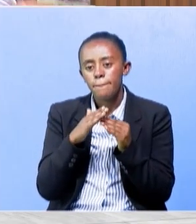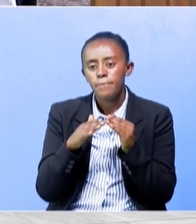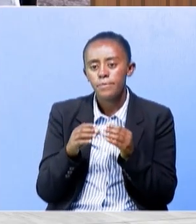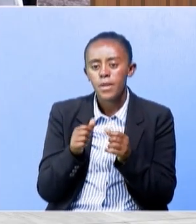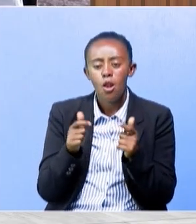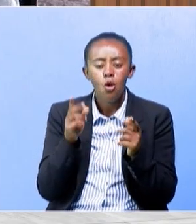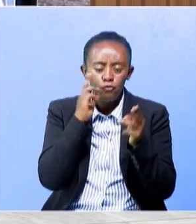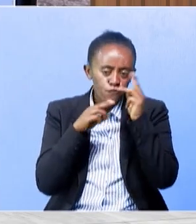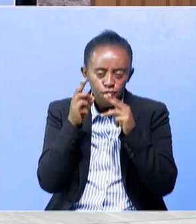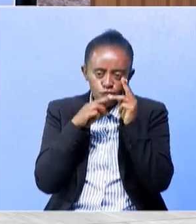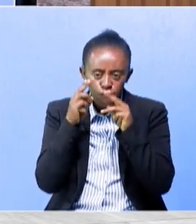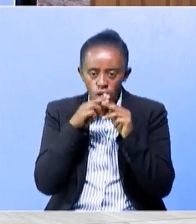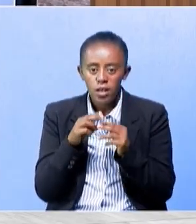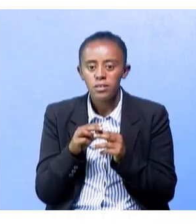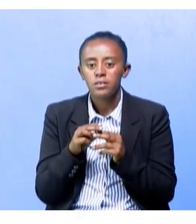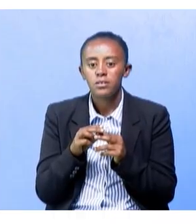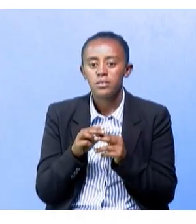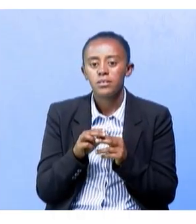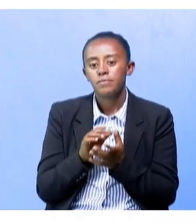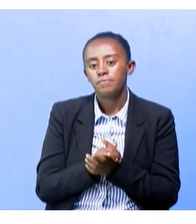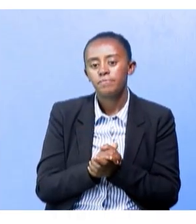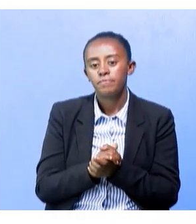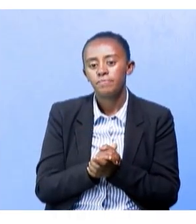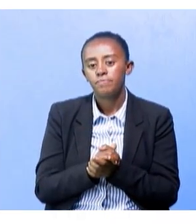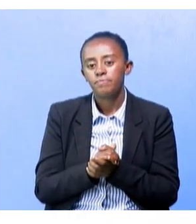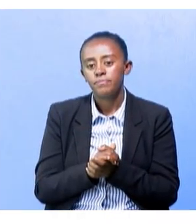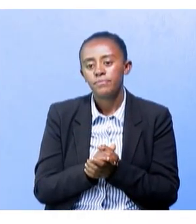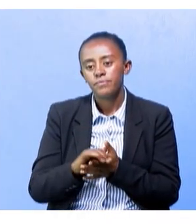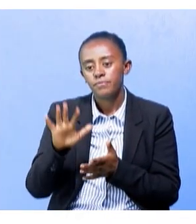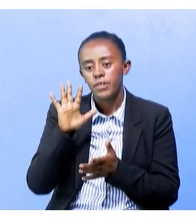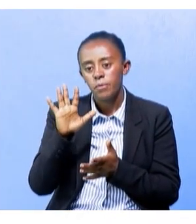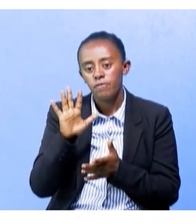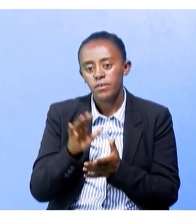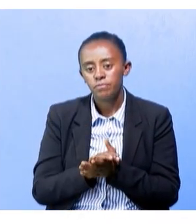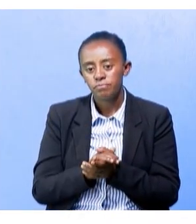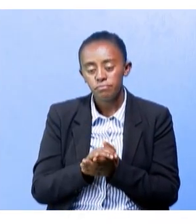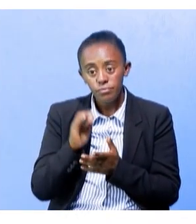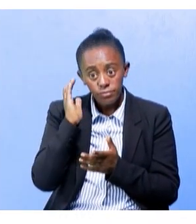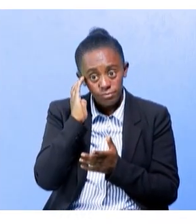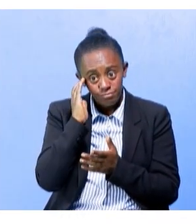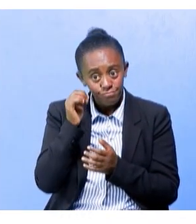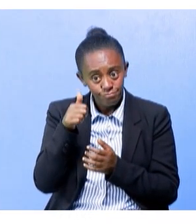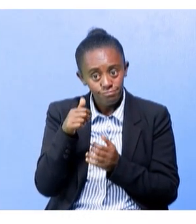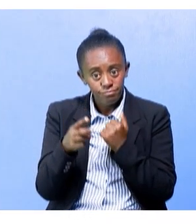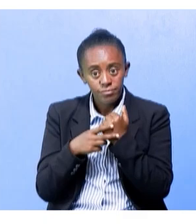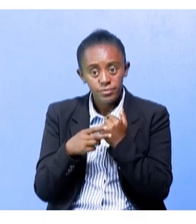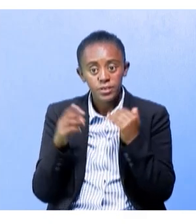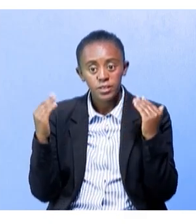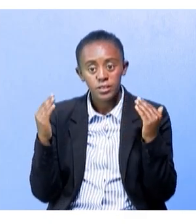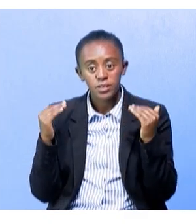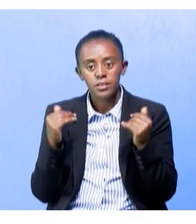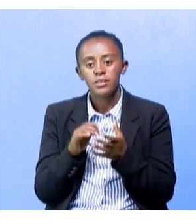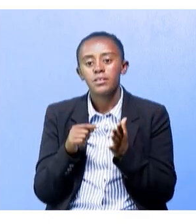lot of fun. So this should be number 5. Bear your mind. I hope I'm